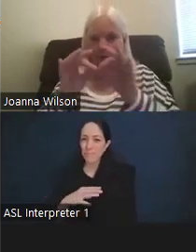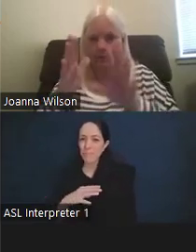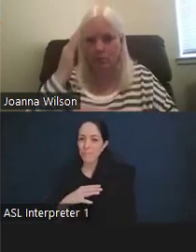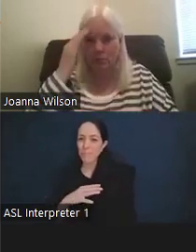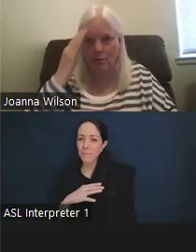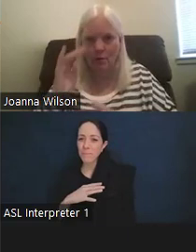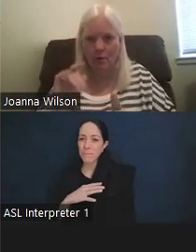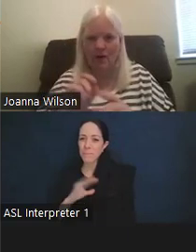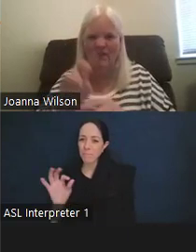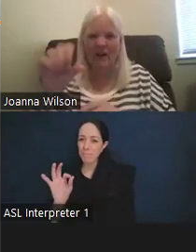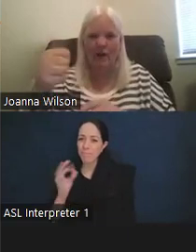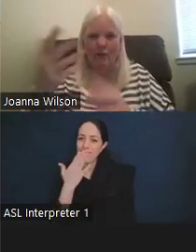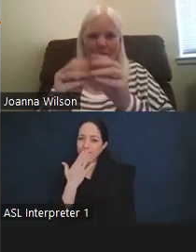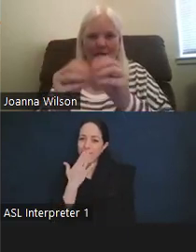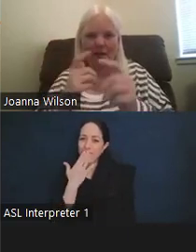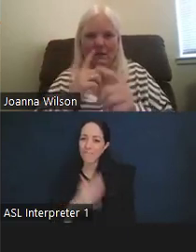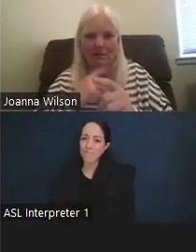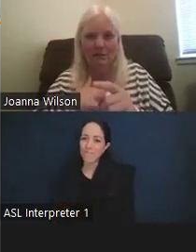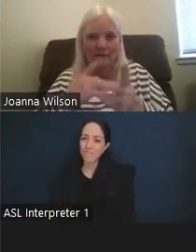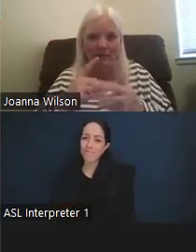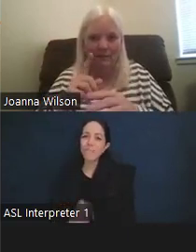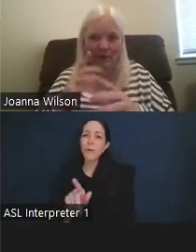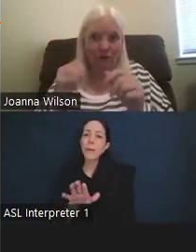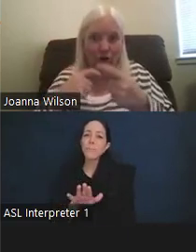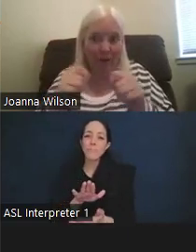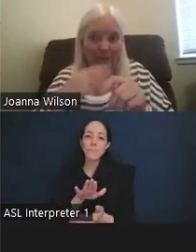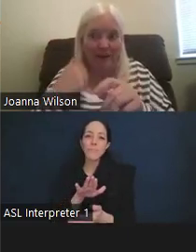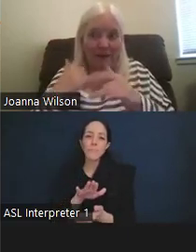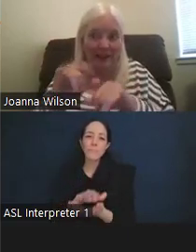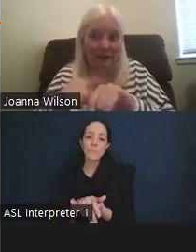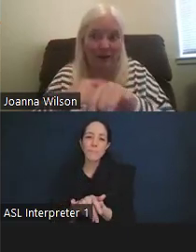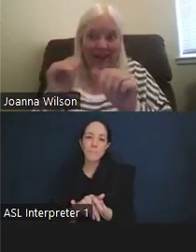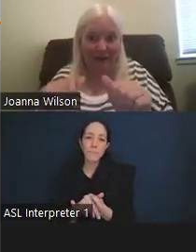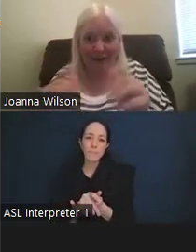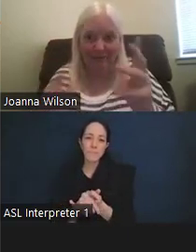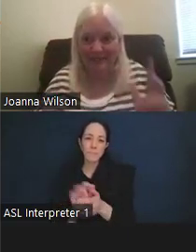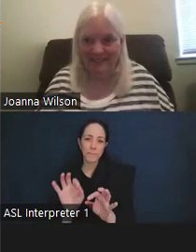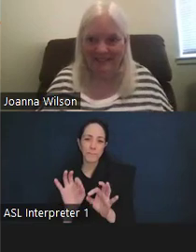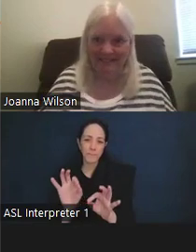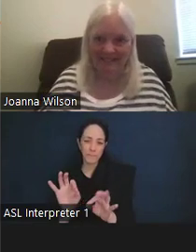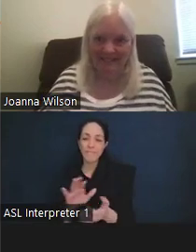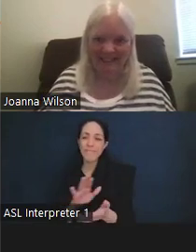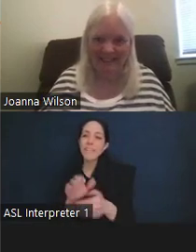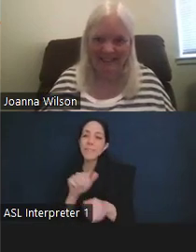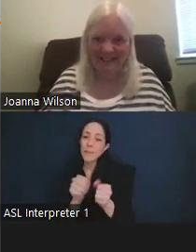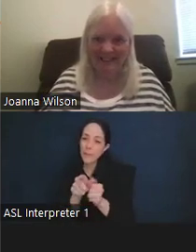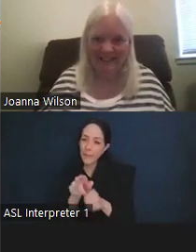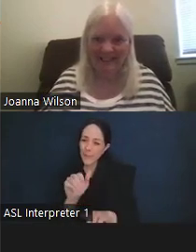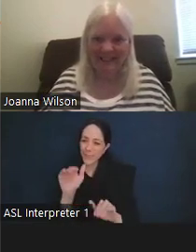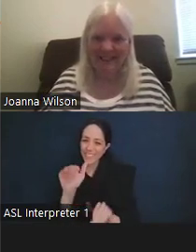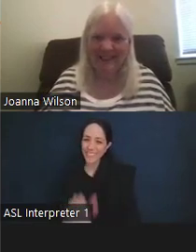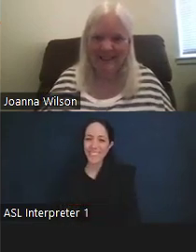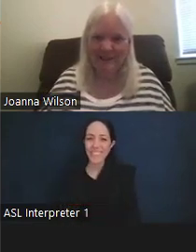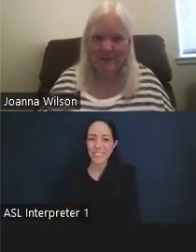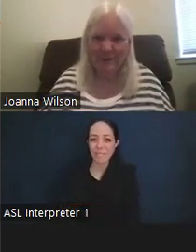airline reservations if that's an issue, or train reservation through our travel agent, and that would get paid for directly.